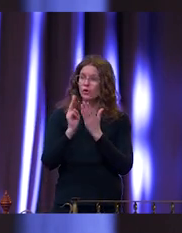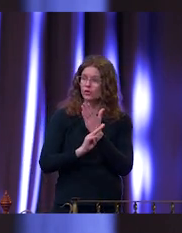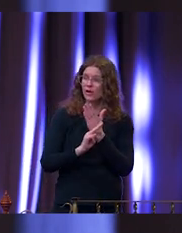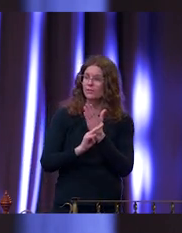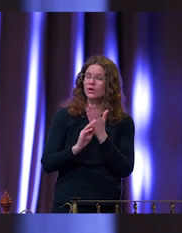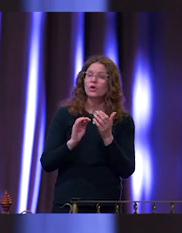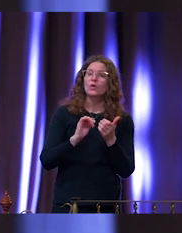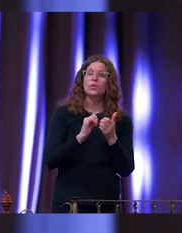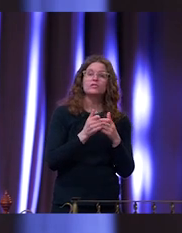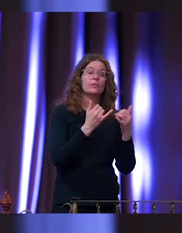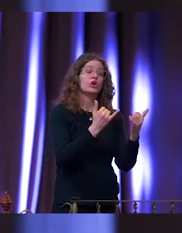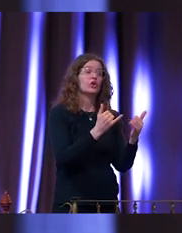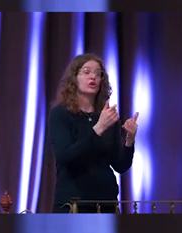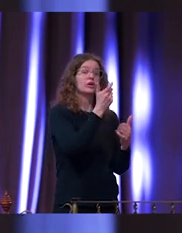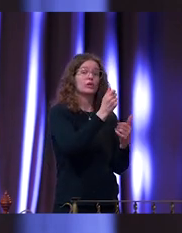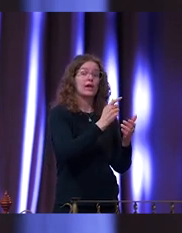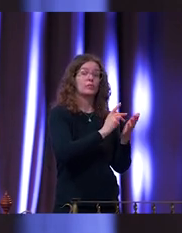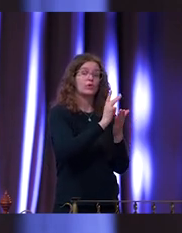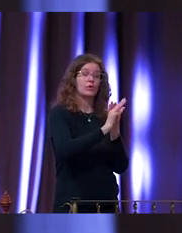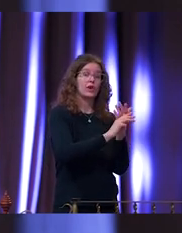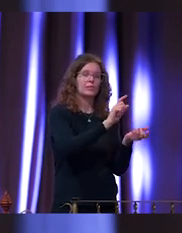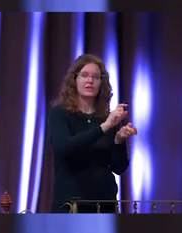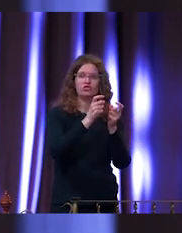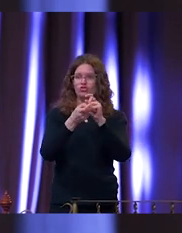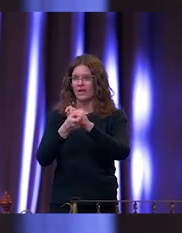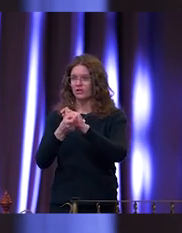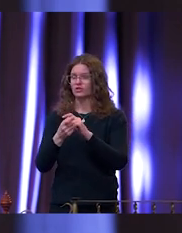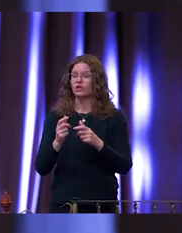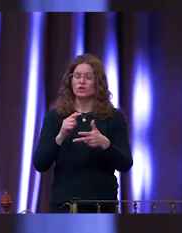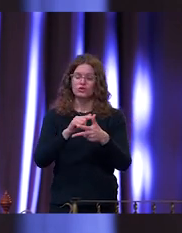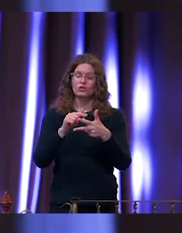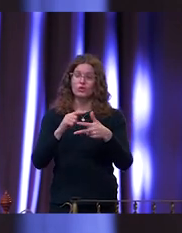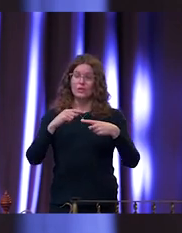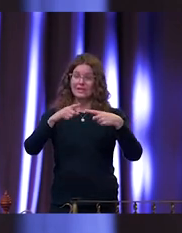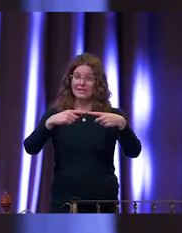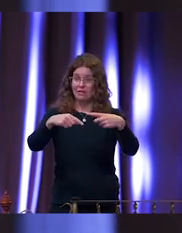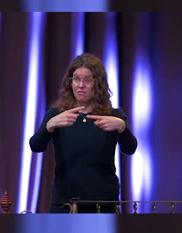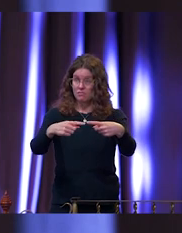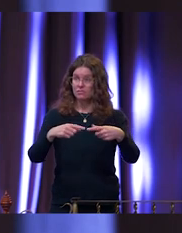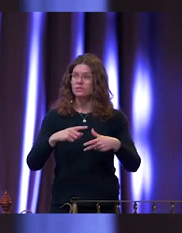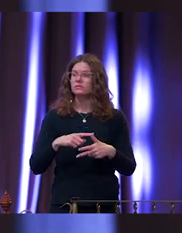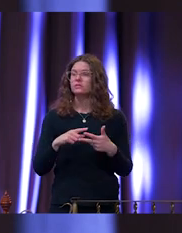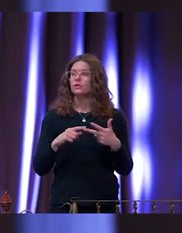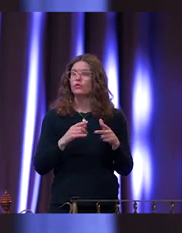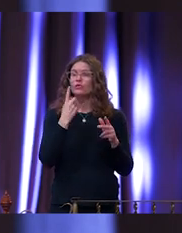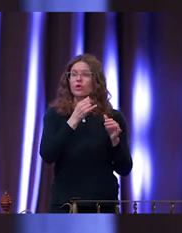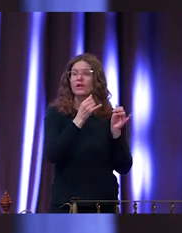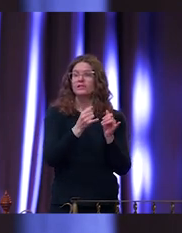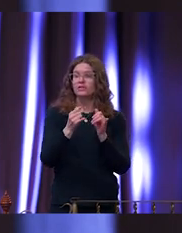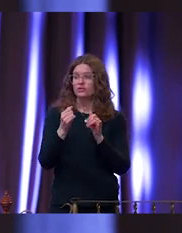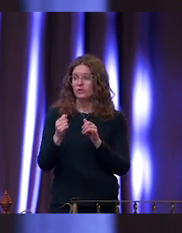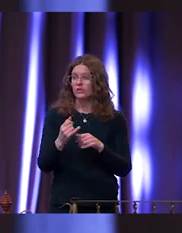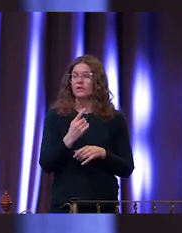current grant making? So the three cycles that we have operated on will no longer be the case. It'll be the one cycle